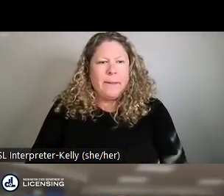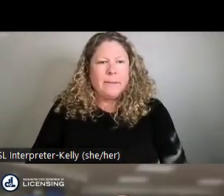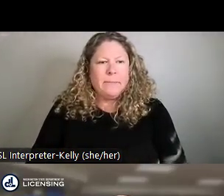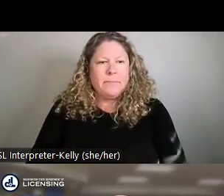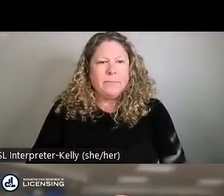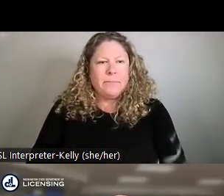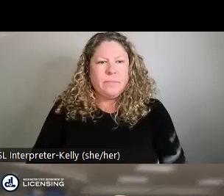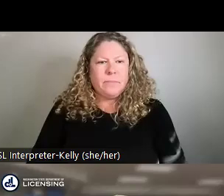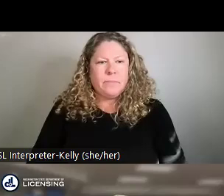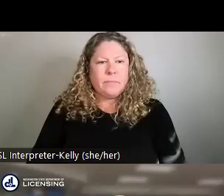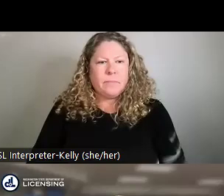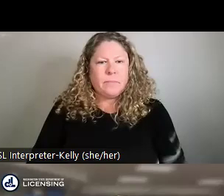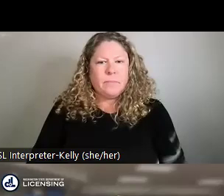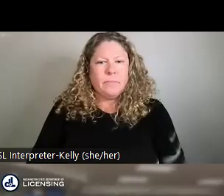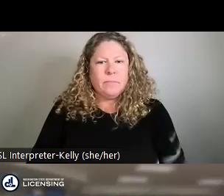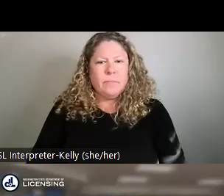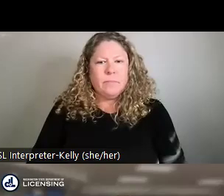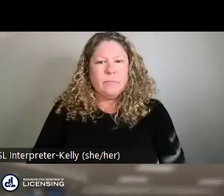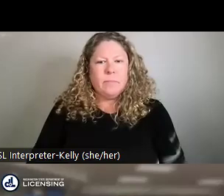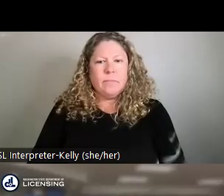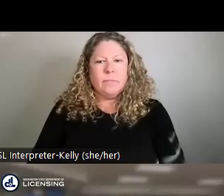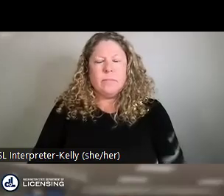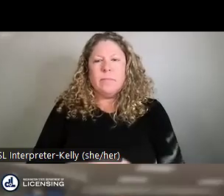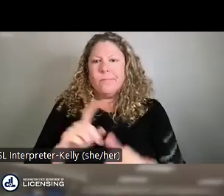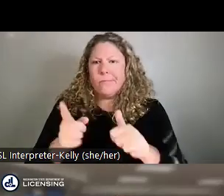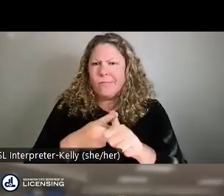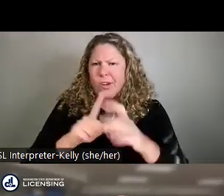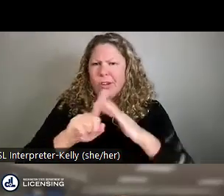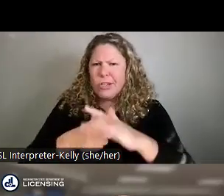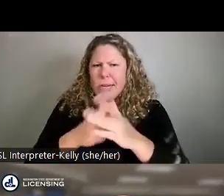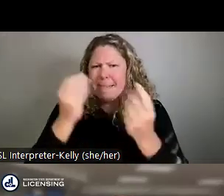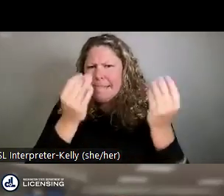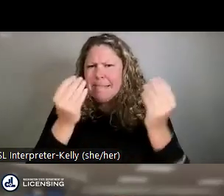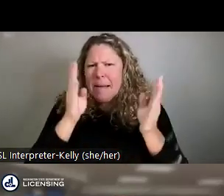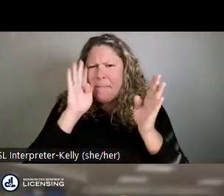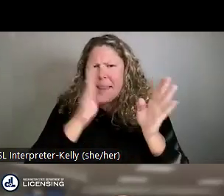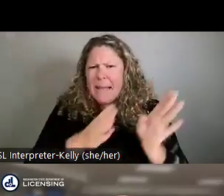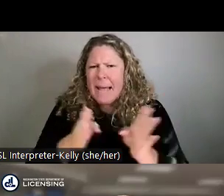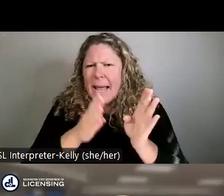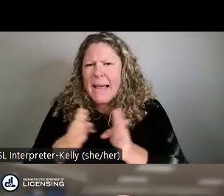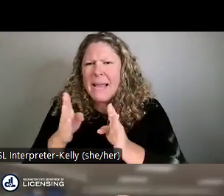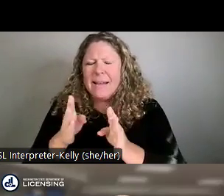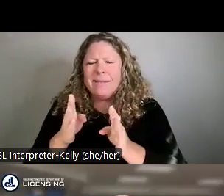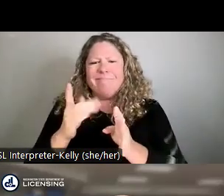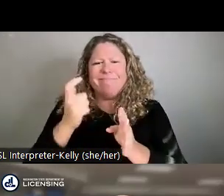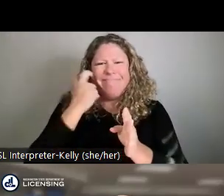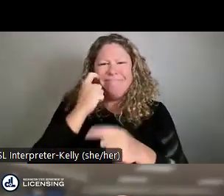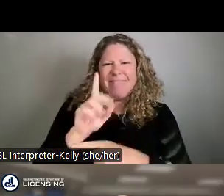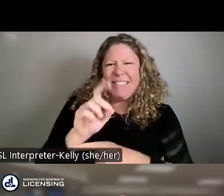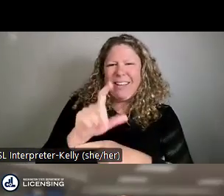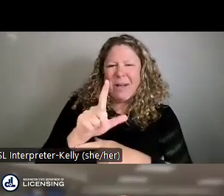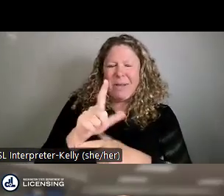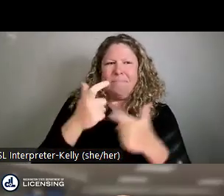So there were a lot of things going on when we first started planning this effort. We had just undergone a significant organizational